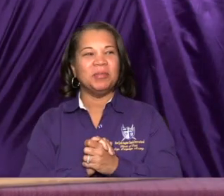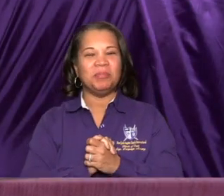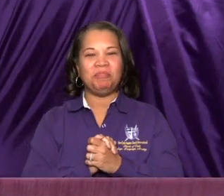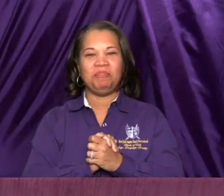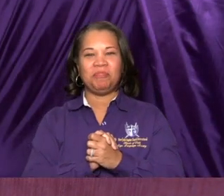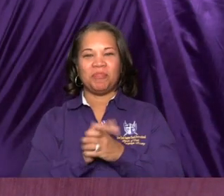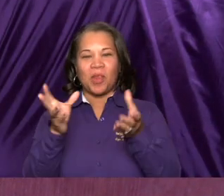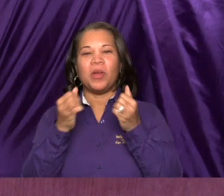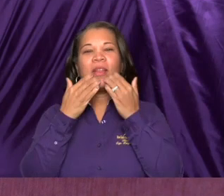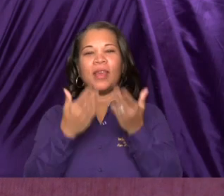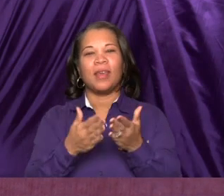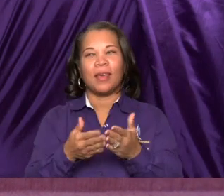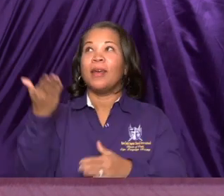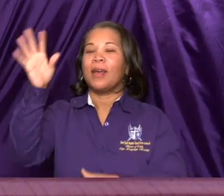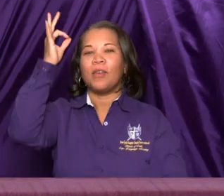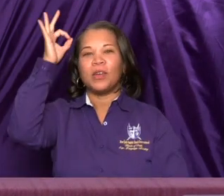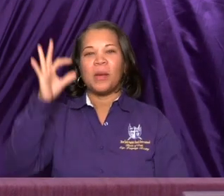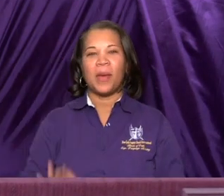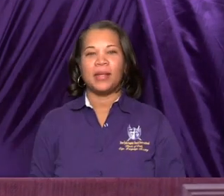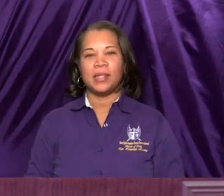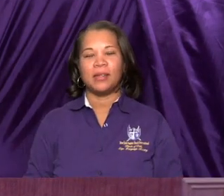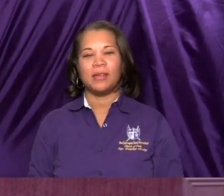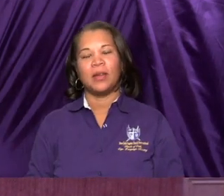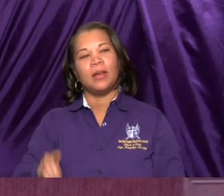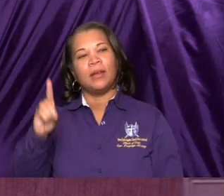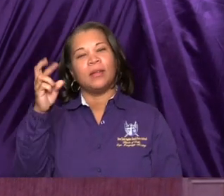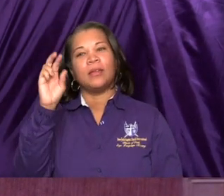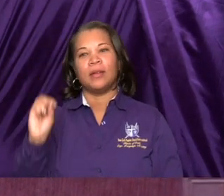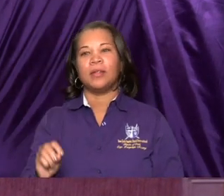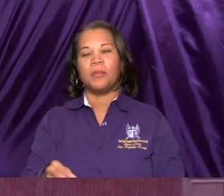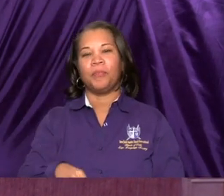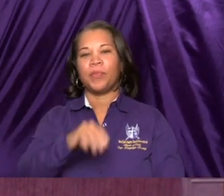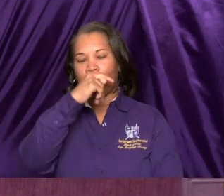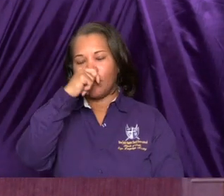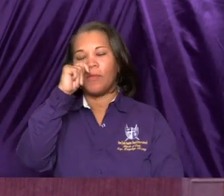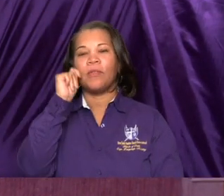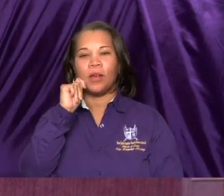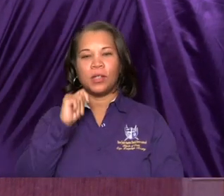I want to thank God for my pastor, Dr. Trunell D. Felder, and for his leadership. Amen.